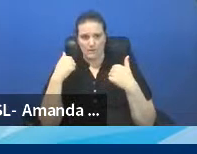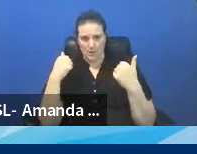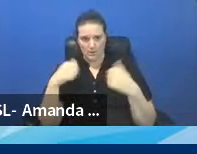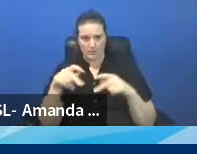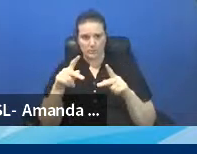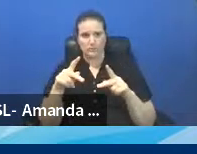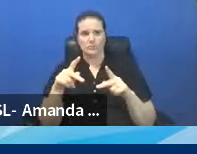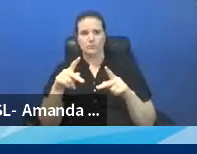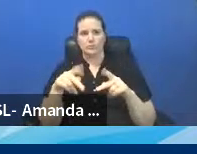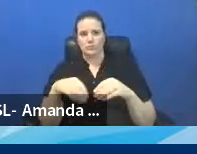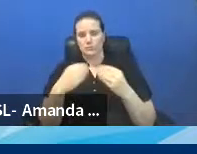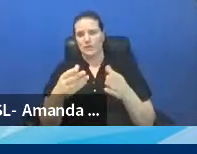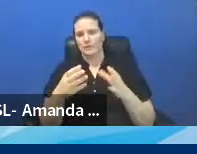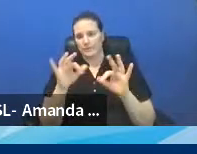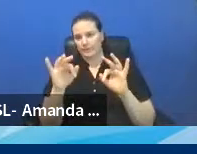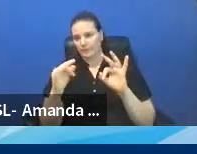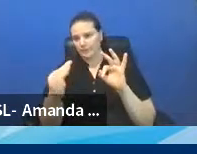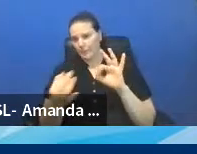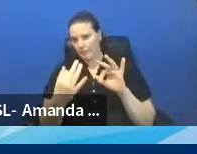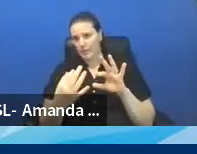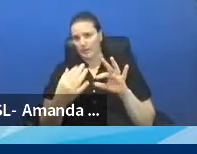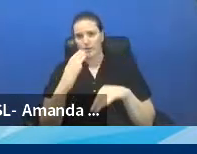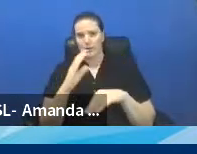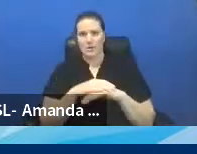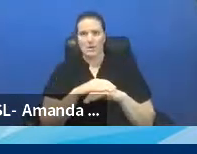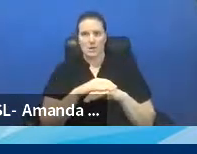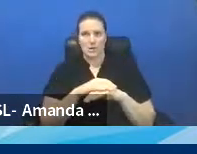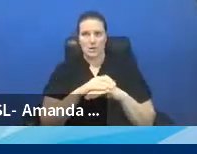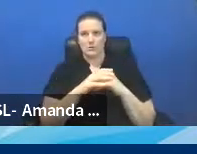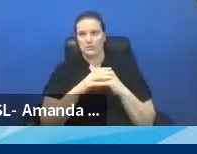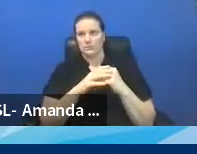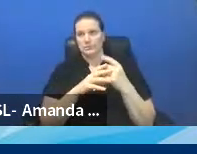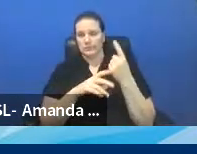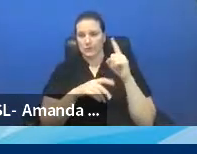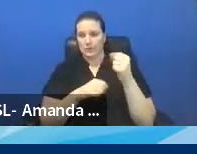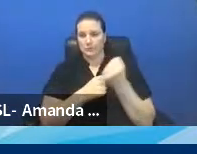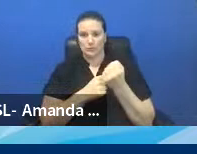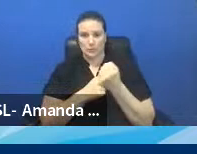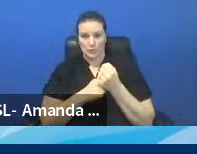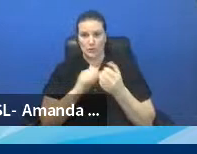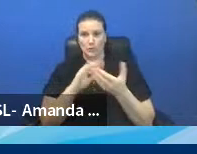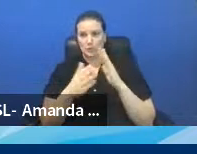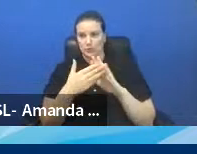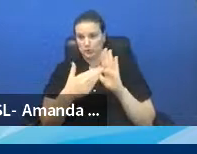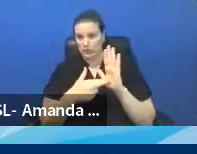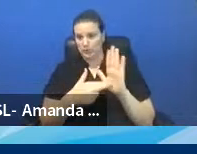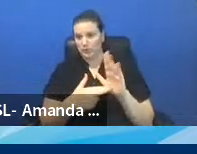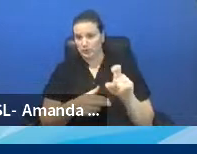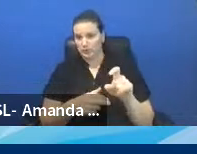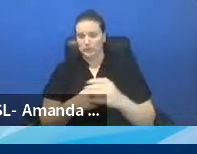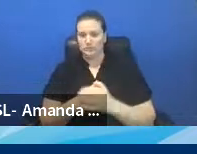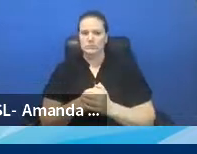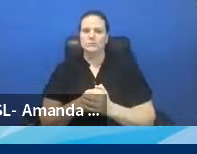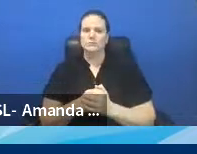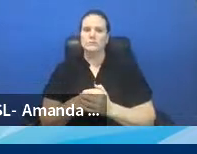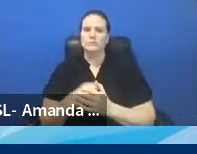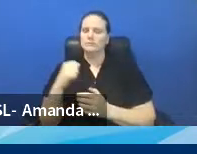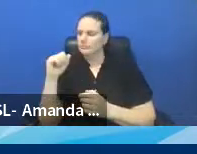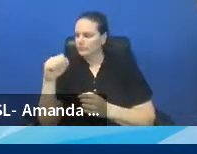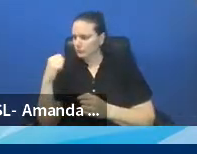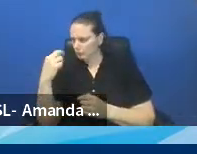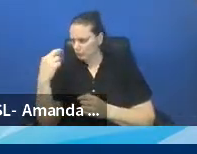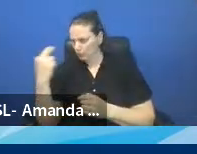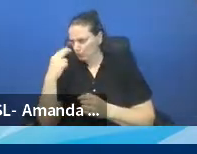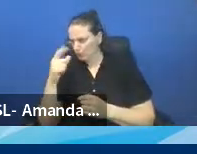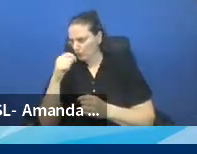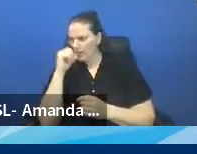to give feedback on behalf of the communities that we represent? Yeah, so the reason you probably didn't